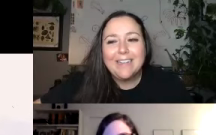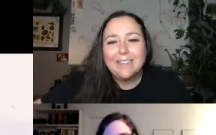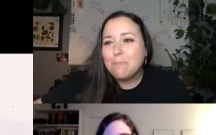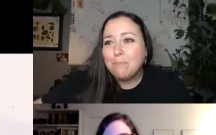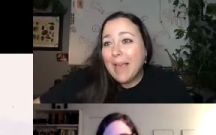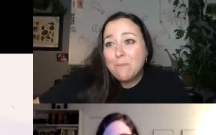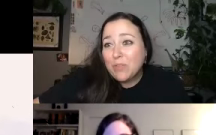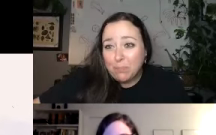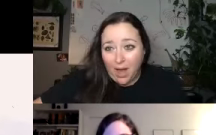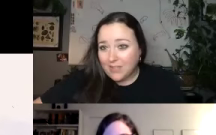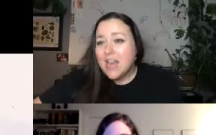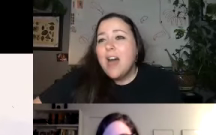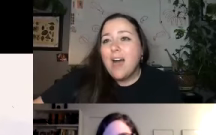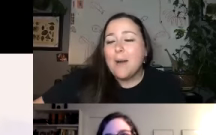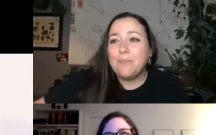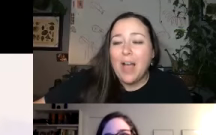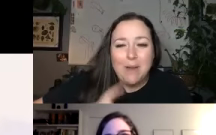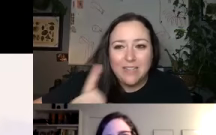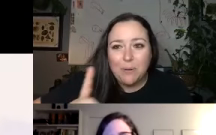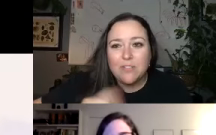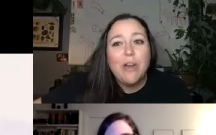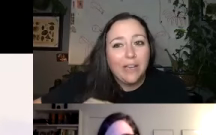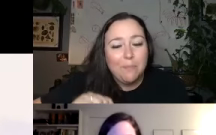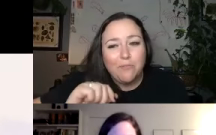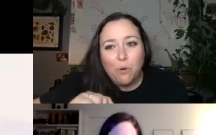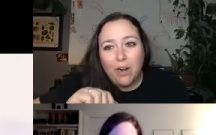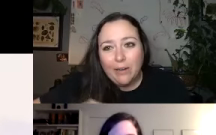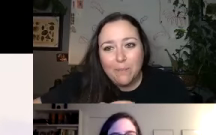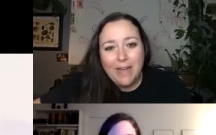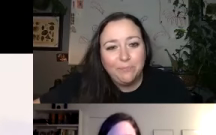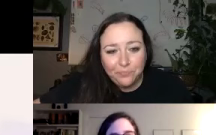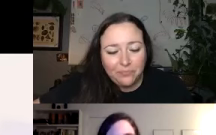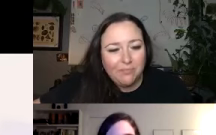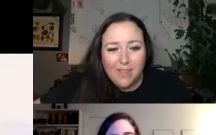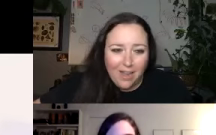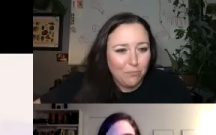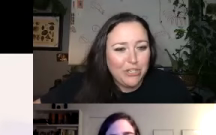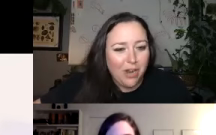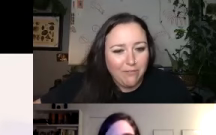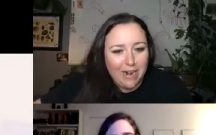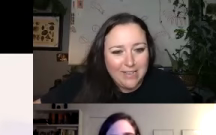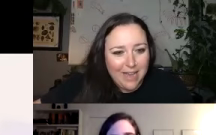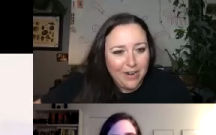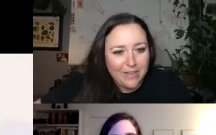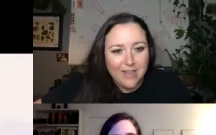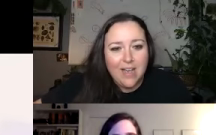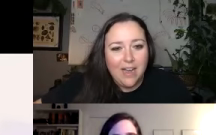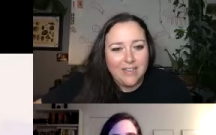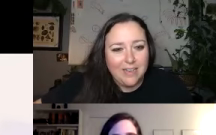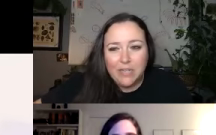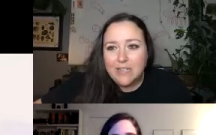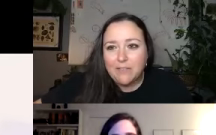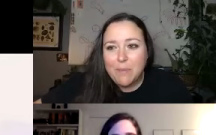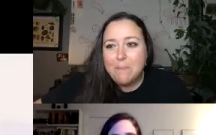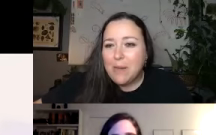a game with blocks. I'm not supposed to drink before I go to bed, which on Fridays and Saturdays